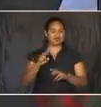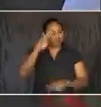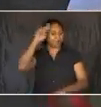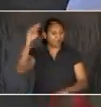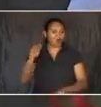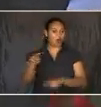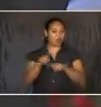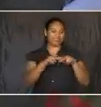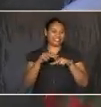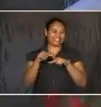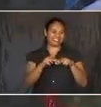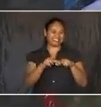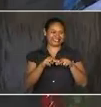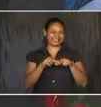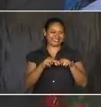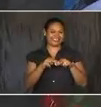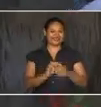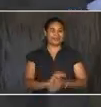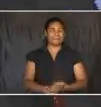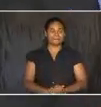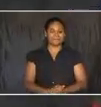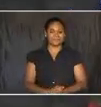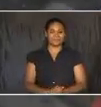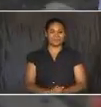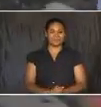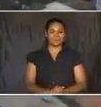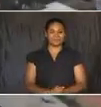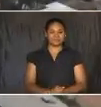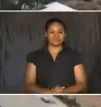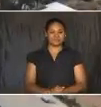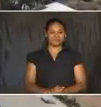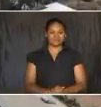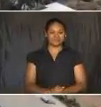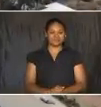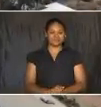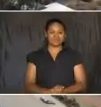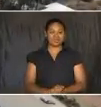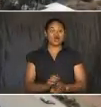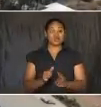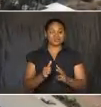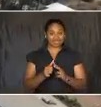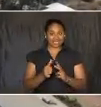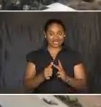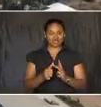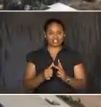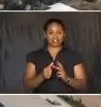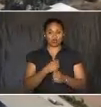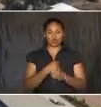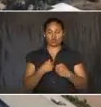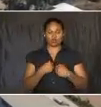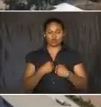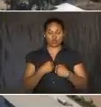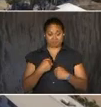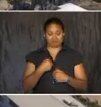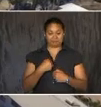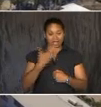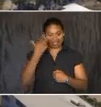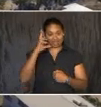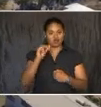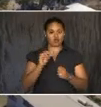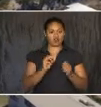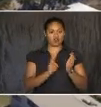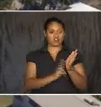singendai na kamuni yo ziad ngoka bakina wana itokani o na soro tubuo sarasuli kimle telani be major